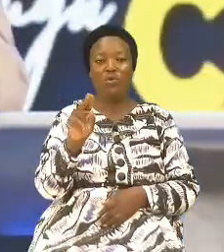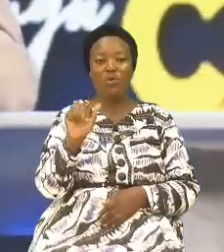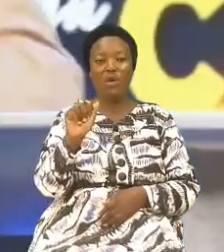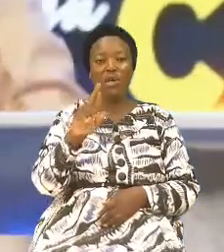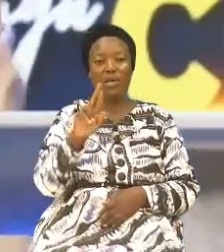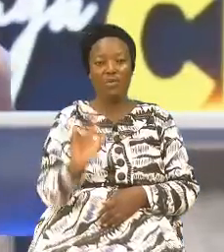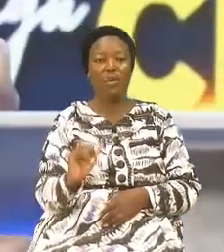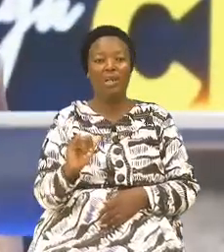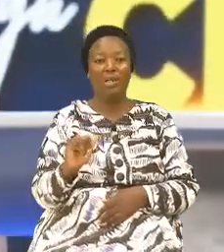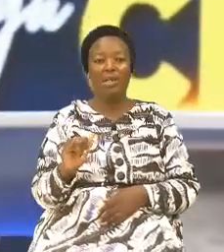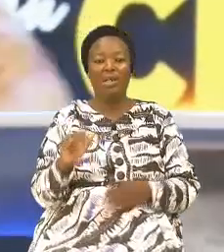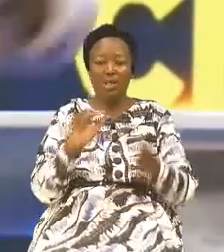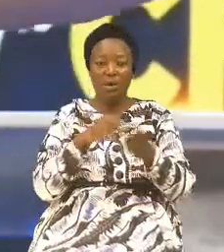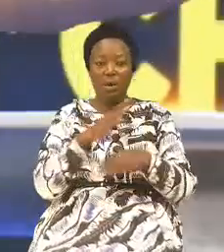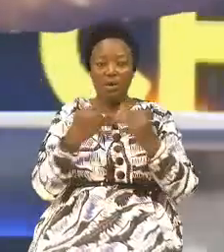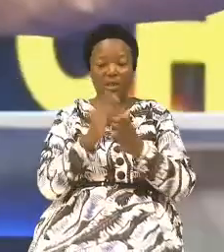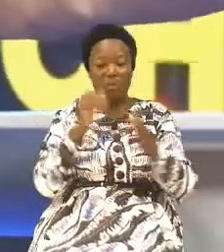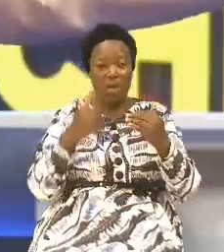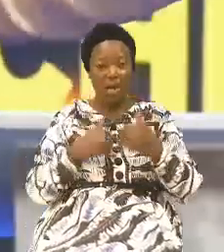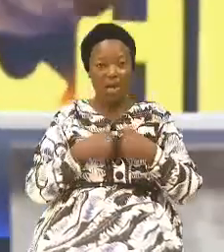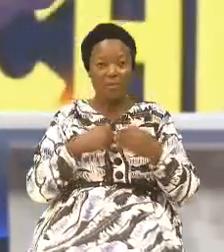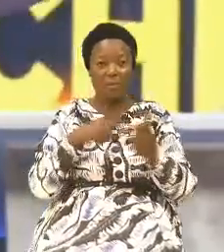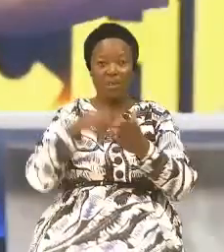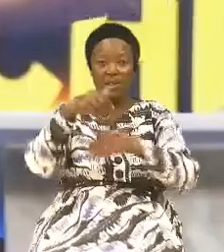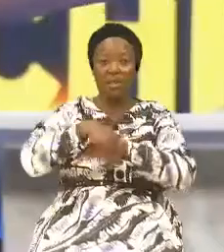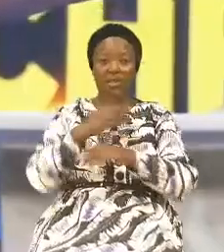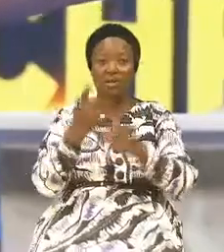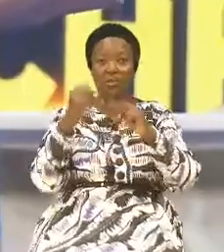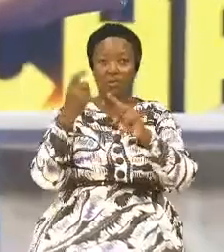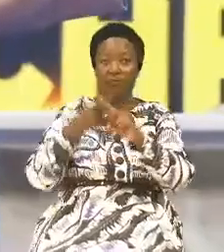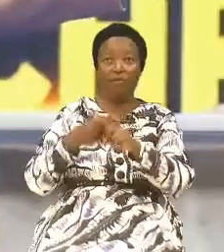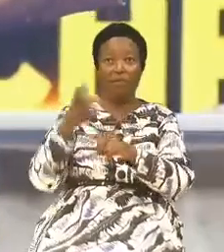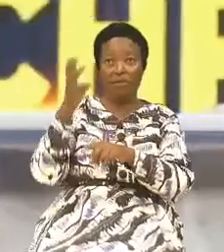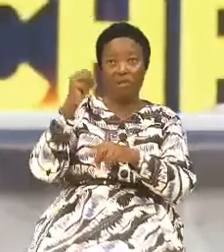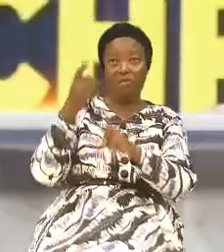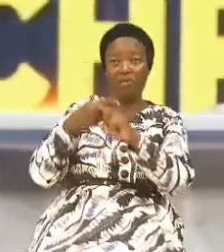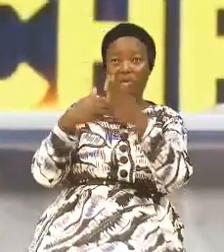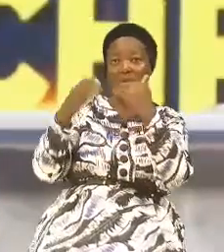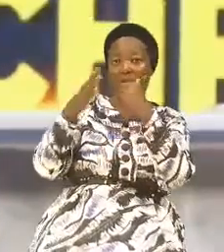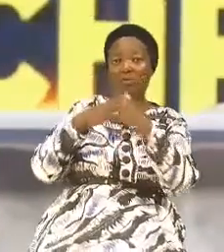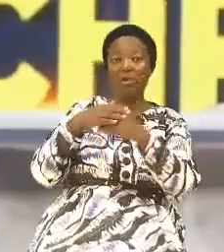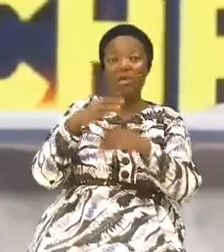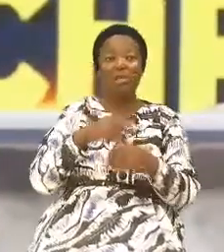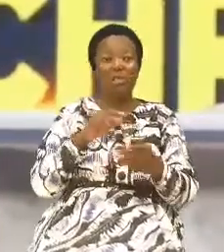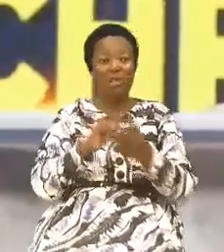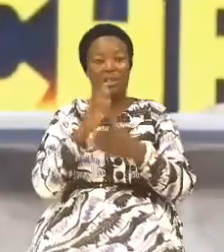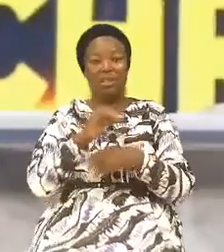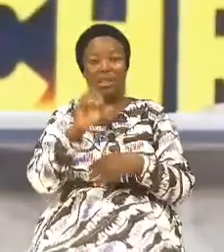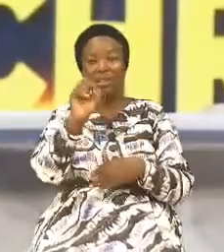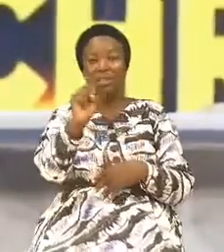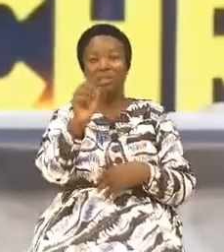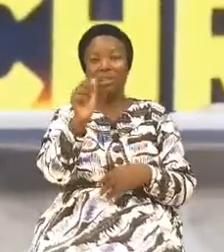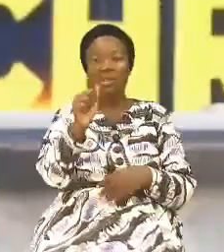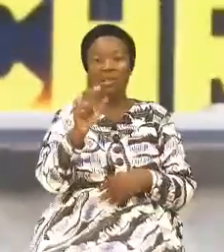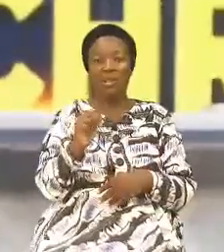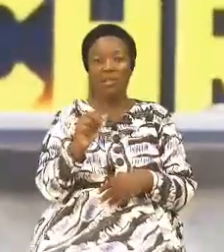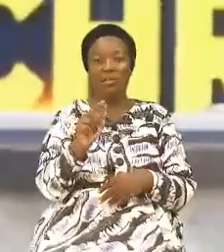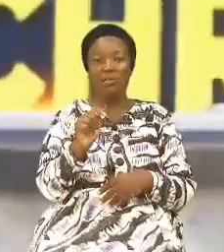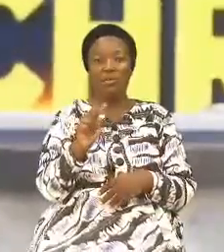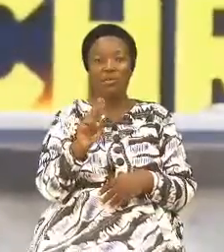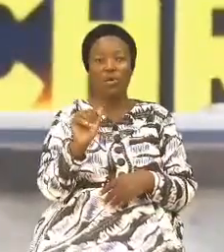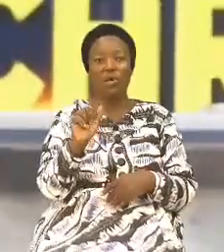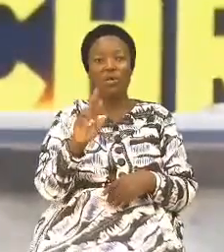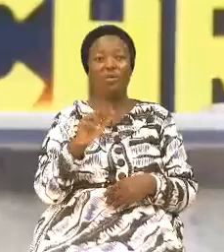his sanctuary, because his sanctuary is full and is going to